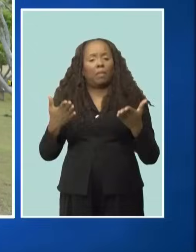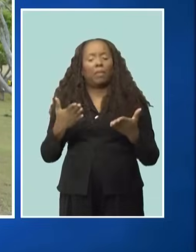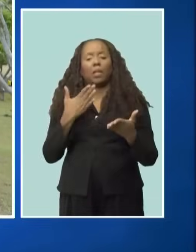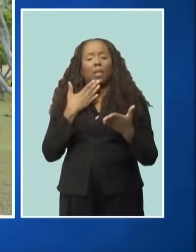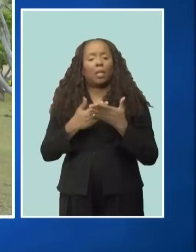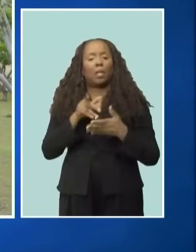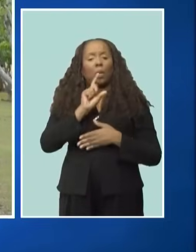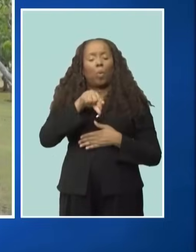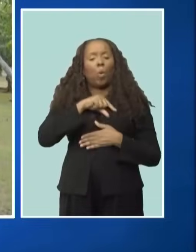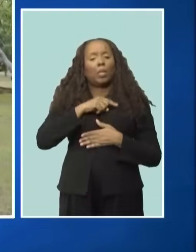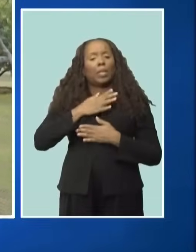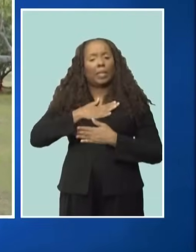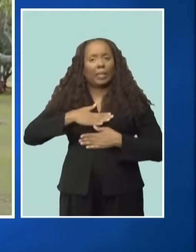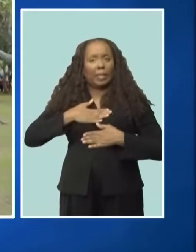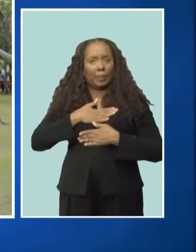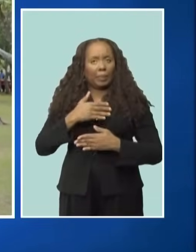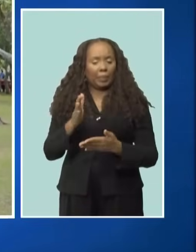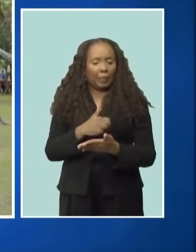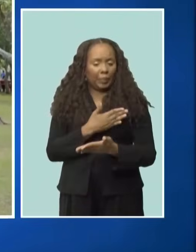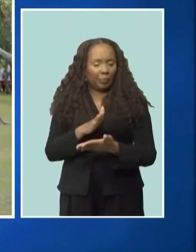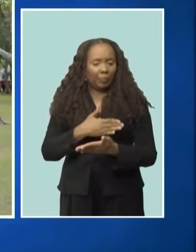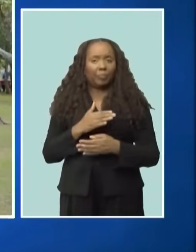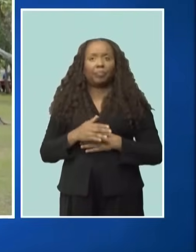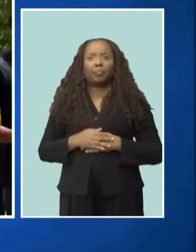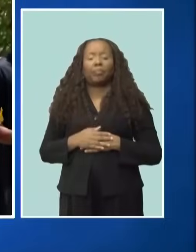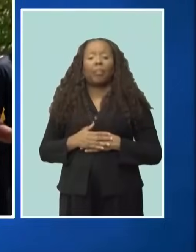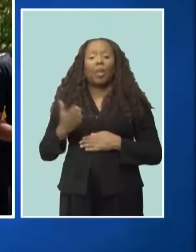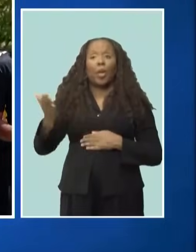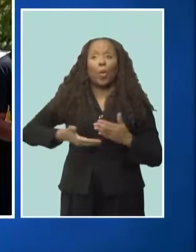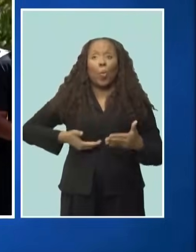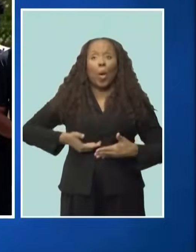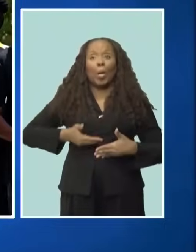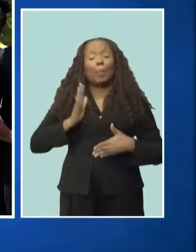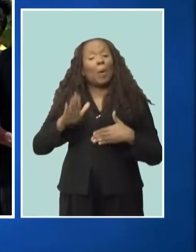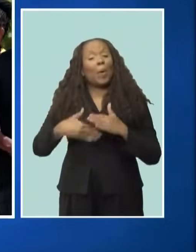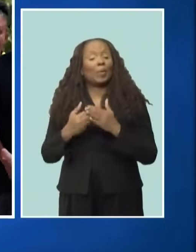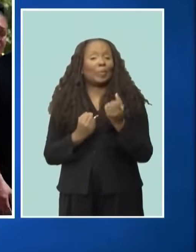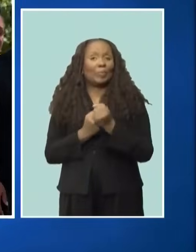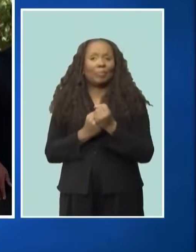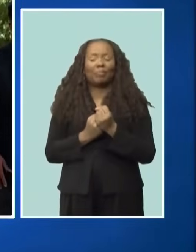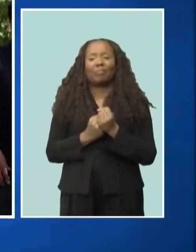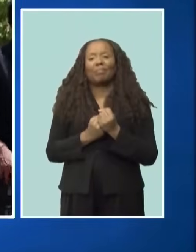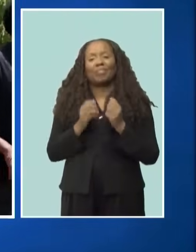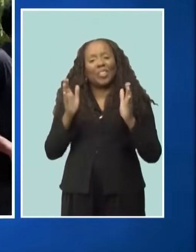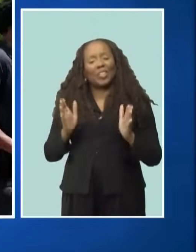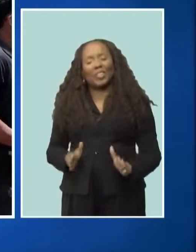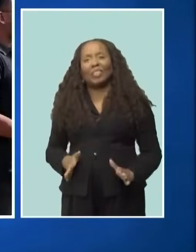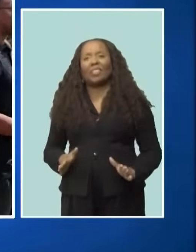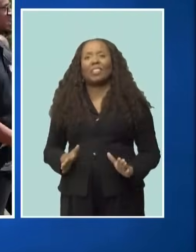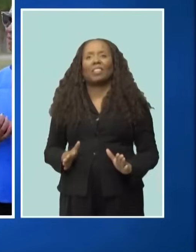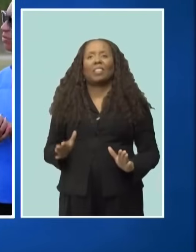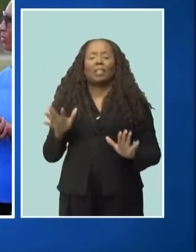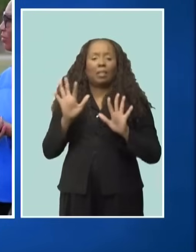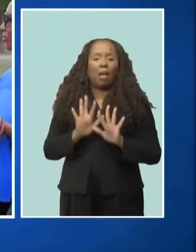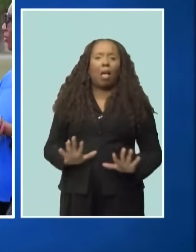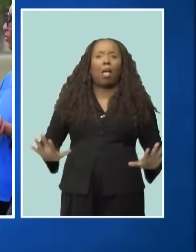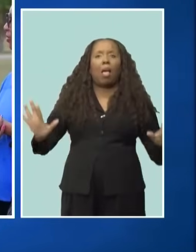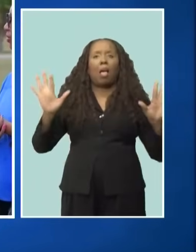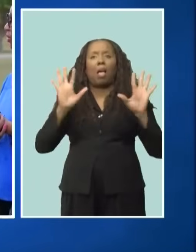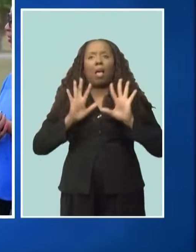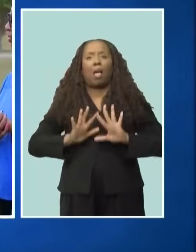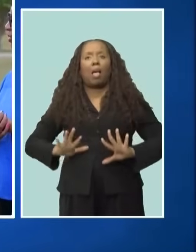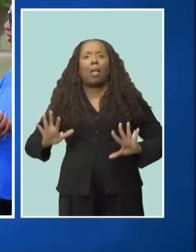Reggae Weekend. Mr. Bartha welcomed all the sponsors and told those gathered for the site visit that the gardens and the facilities